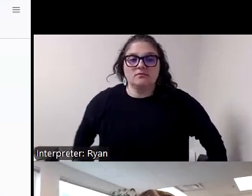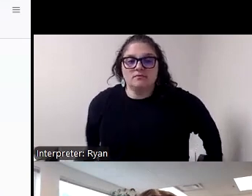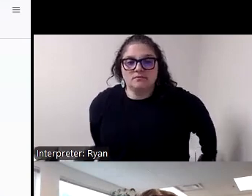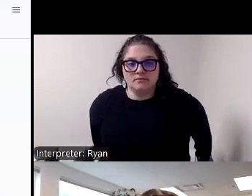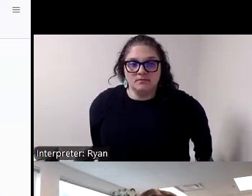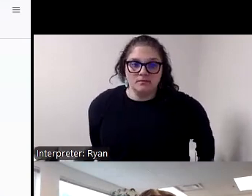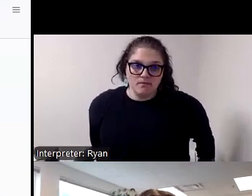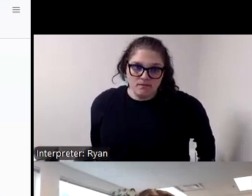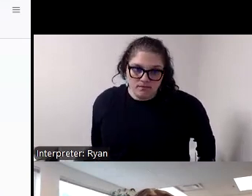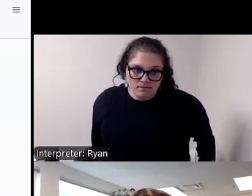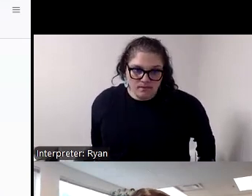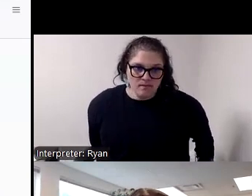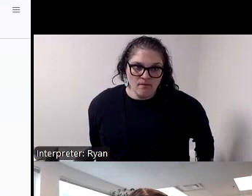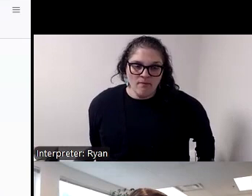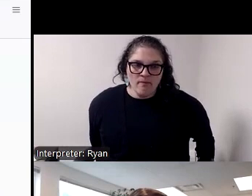my timesheet for you guys.